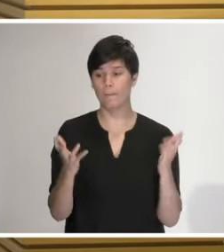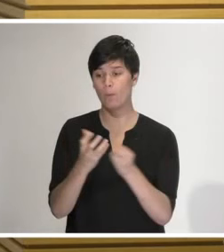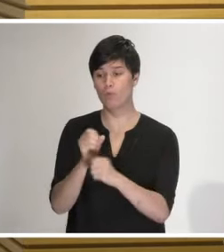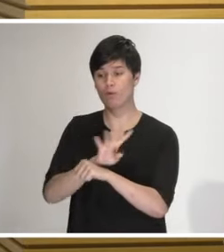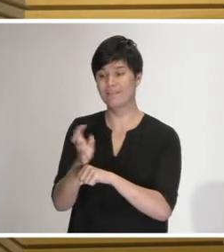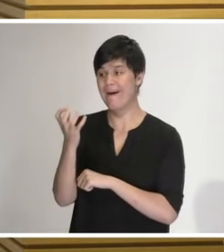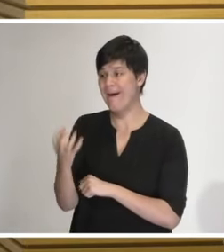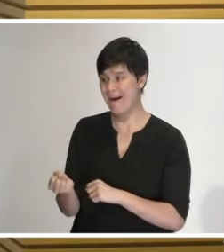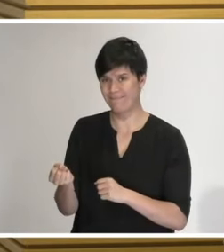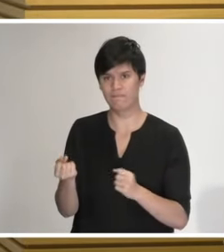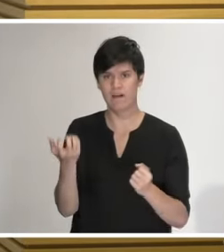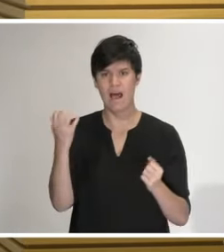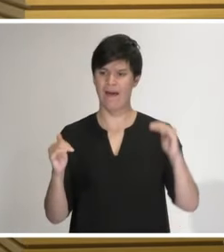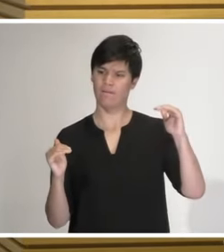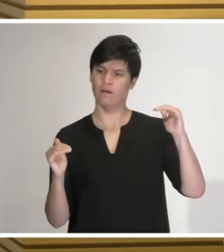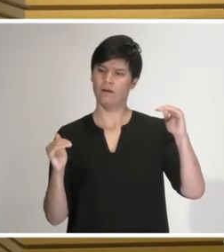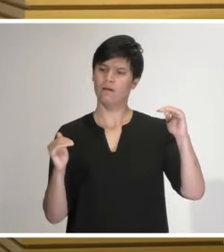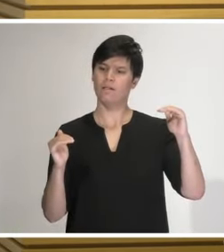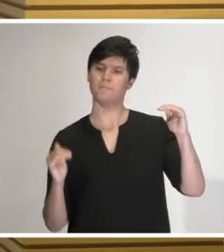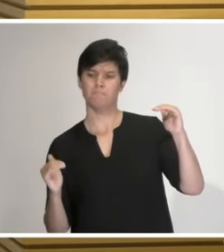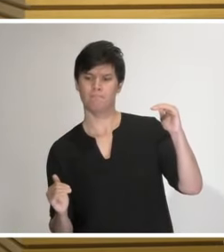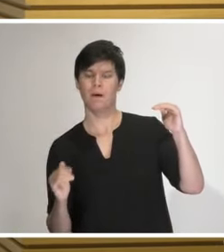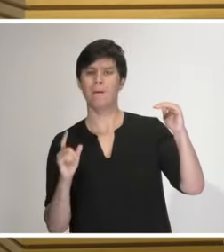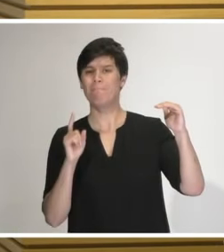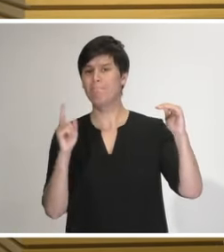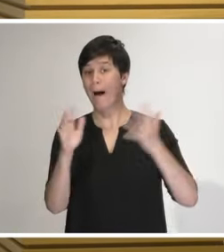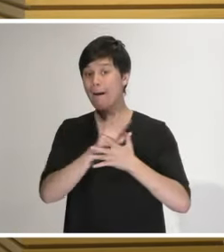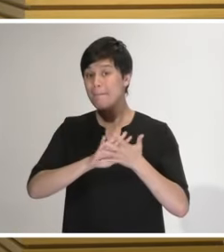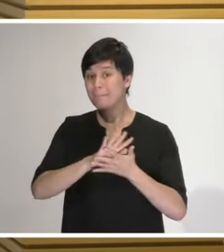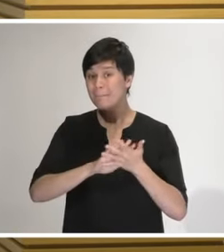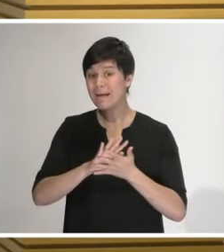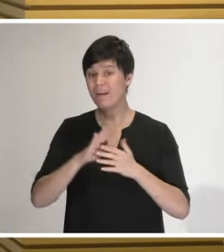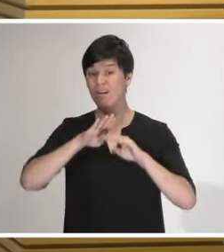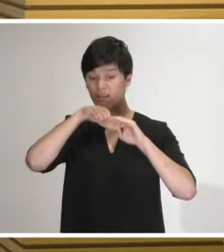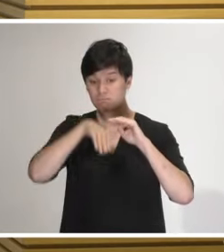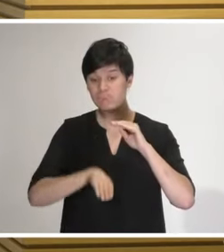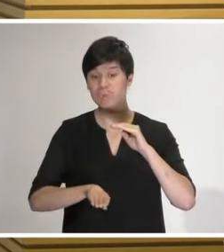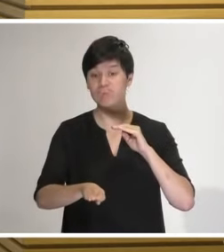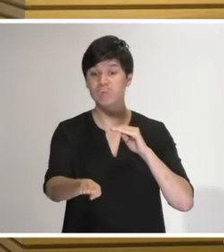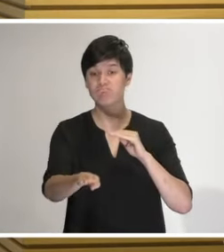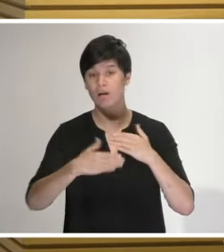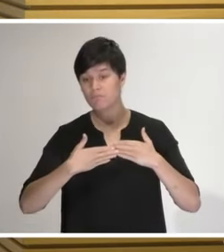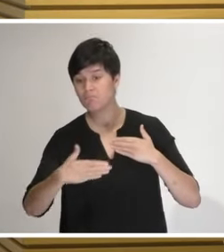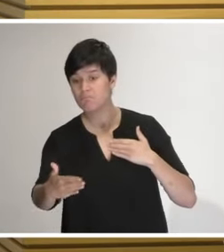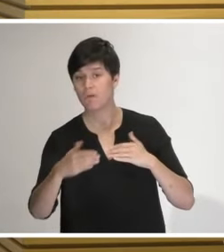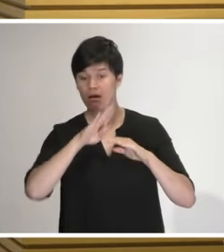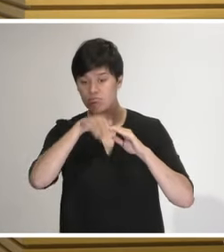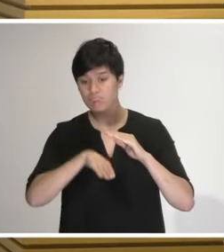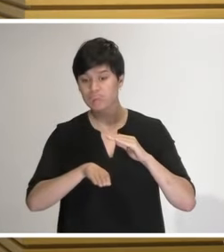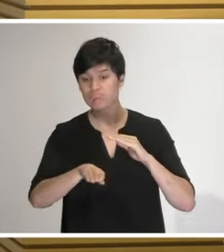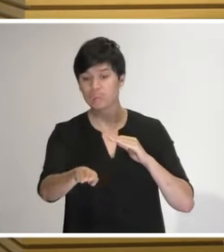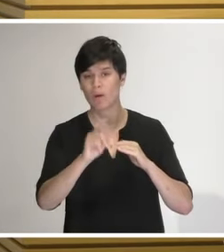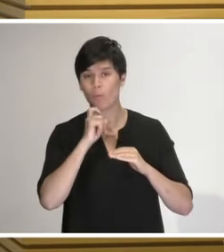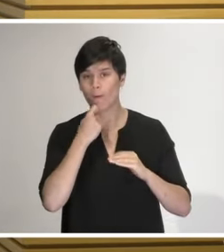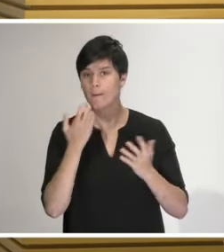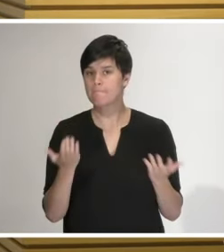know, is that definitely a flattening off? And then if it was confirmed, we would expect then in the coming days that the number of new cases each